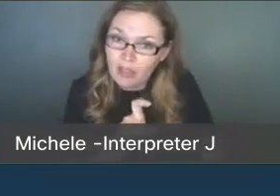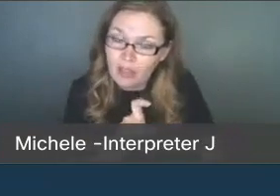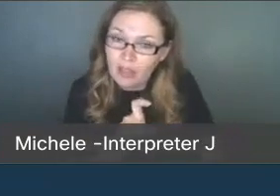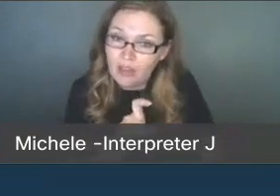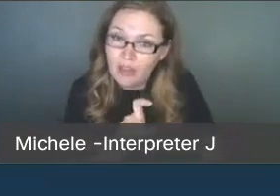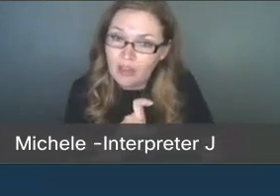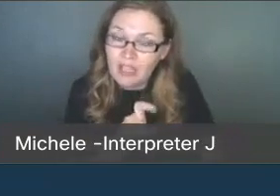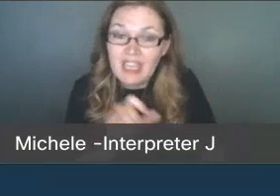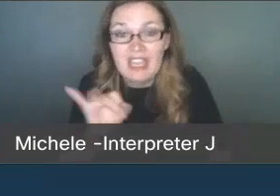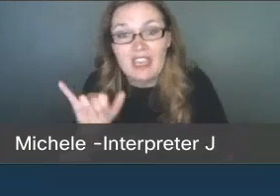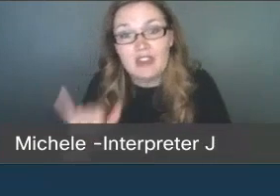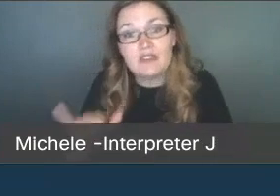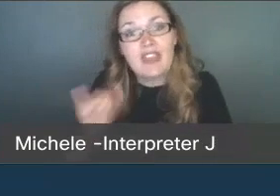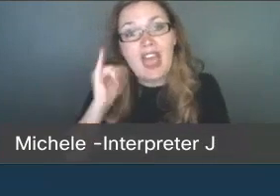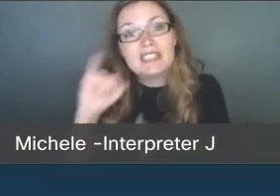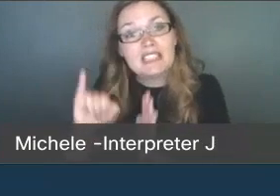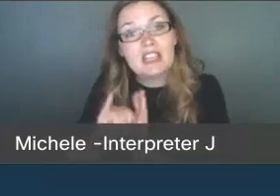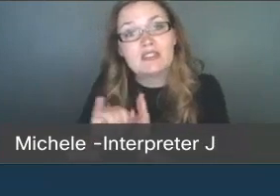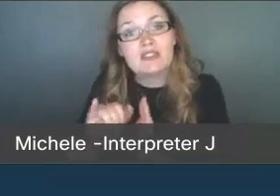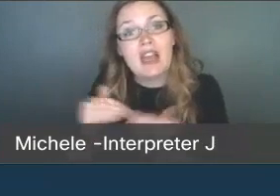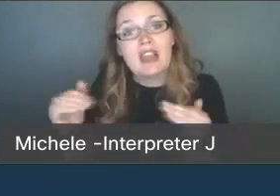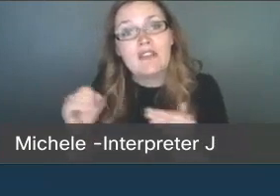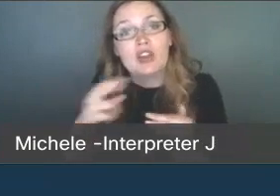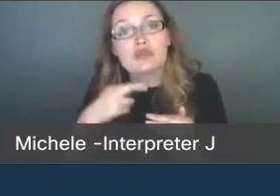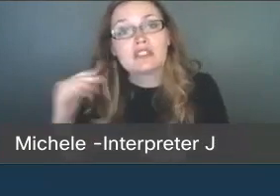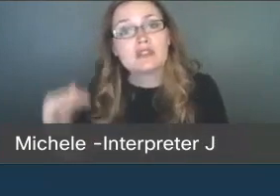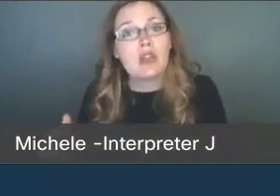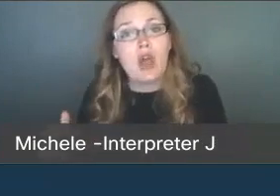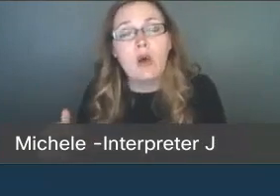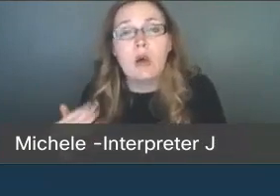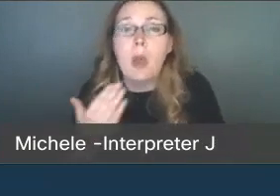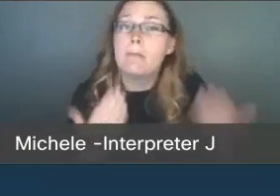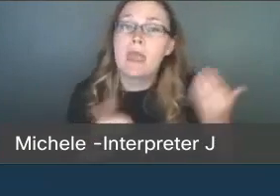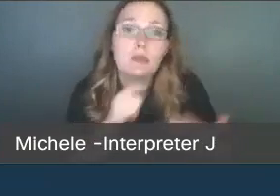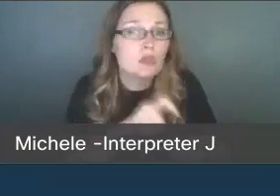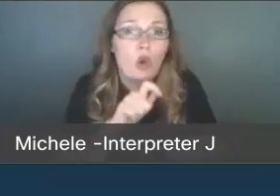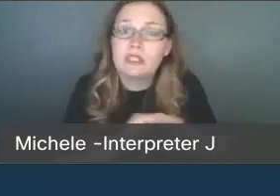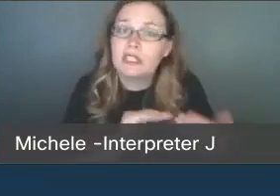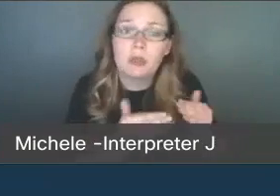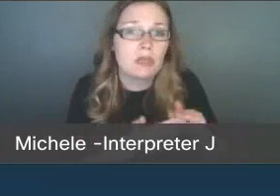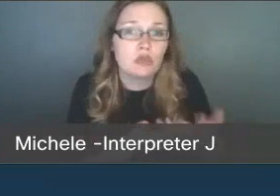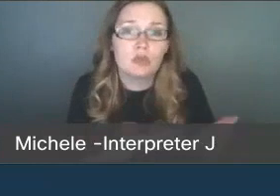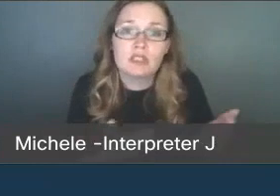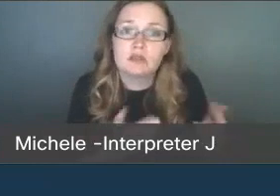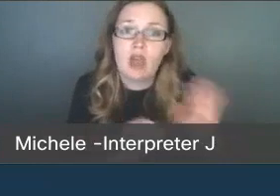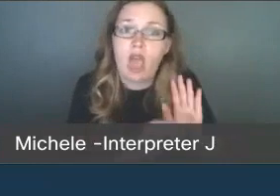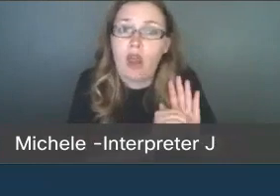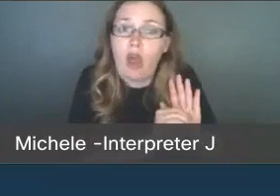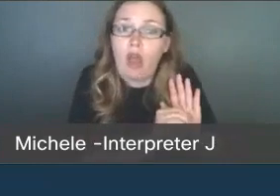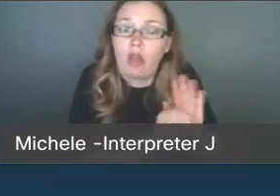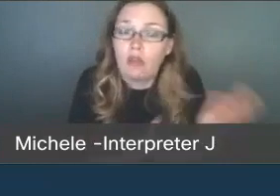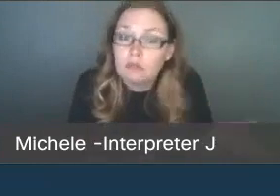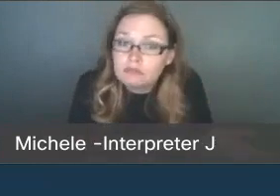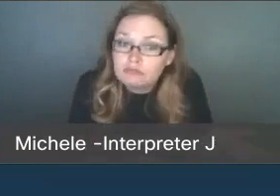identified level of risk is low, then there might not need to be almost any community resources that are available. The second issue